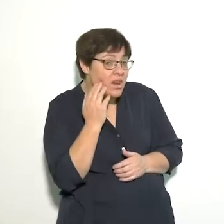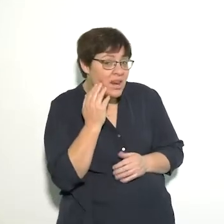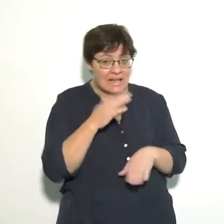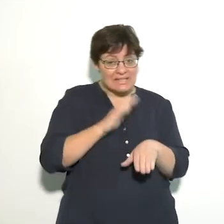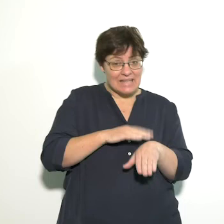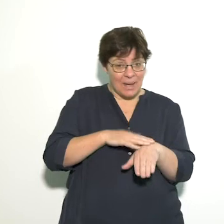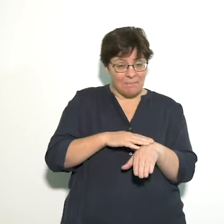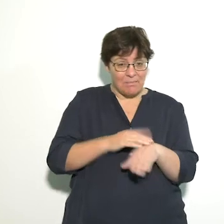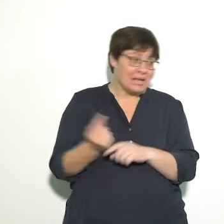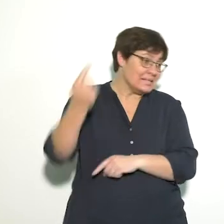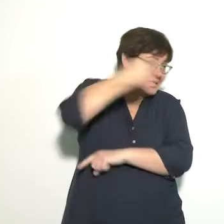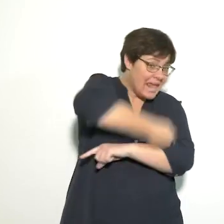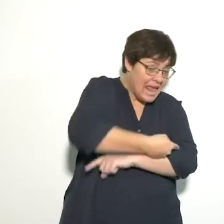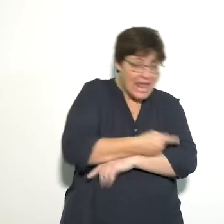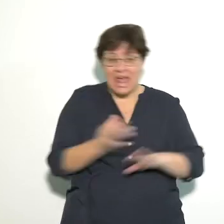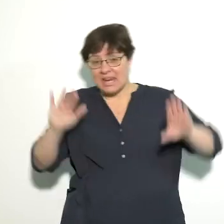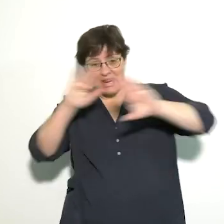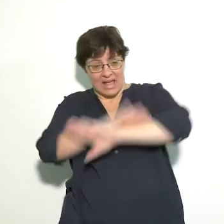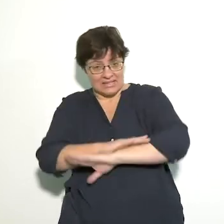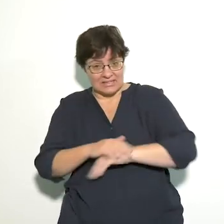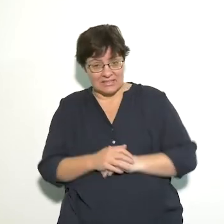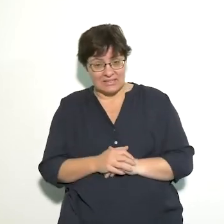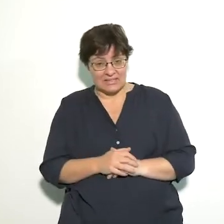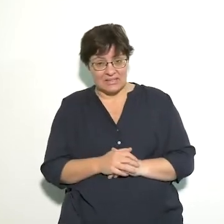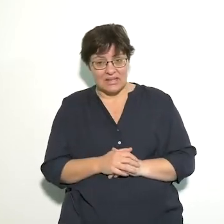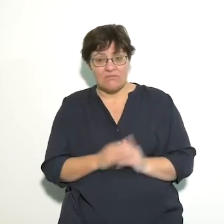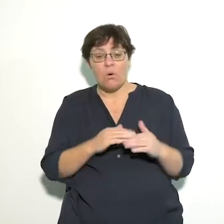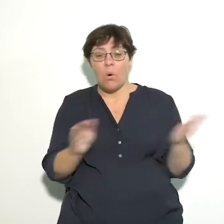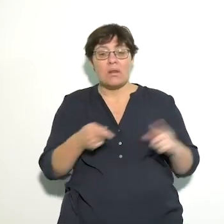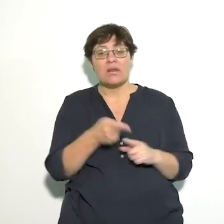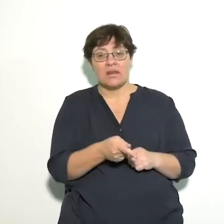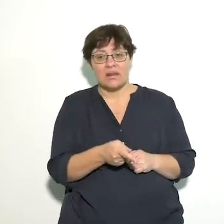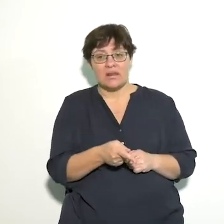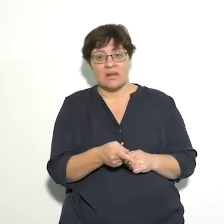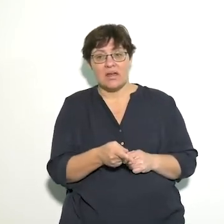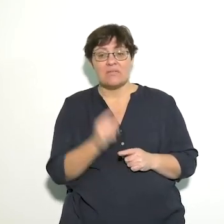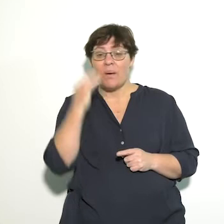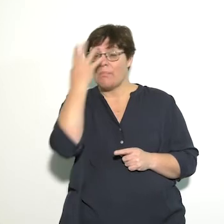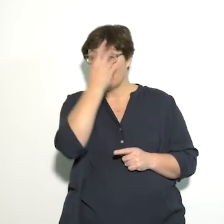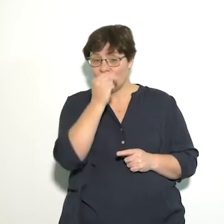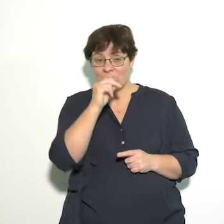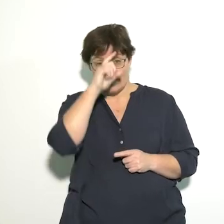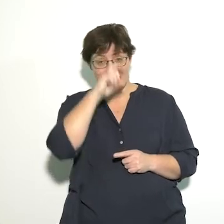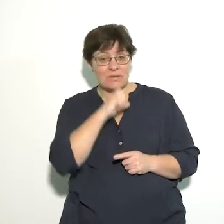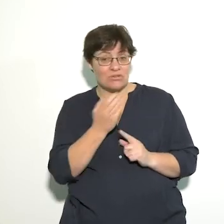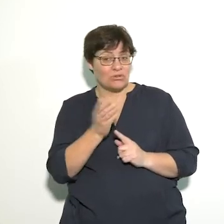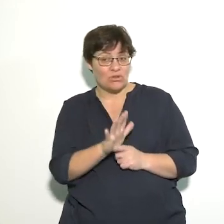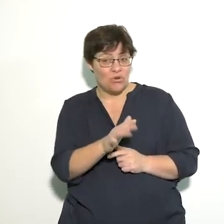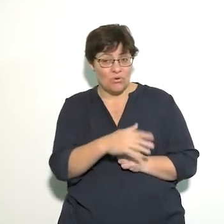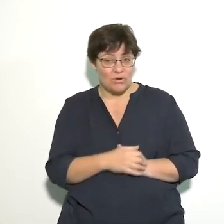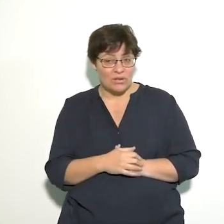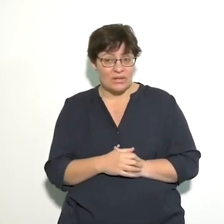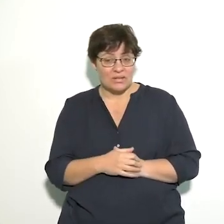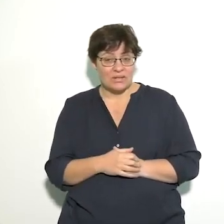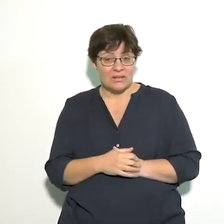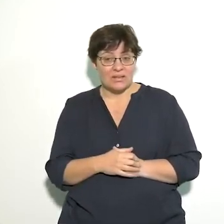the time? Was it day? Was it night? And then when you open this up, it's got some beautiful pictures, so I'm going to show you now. When